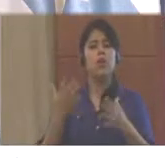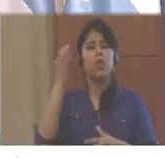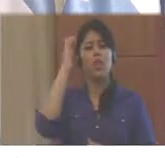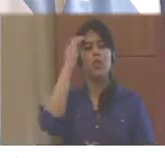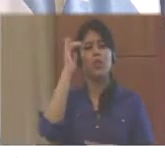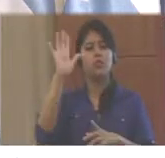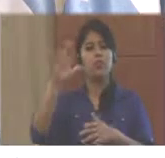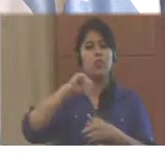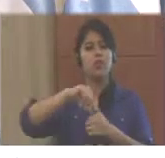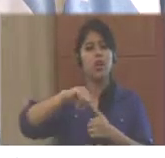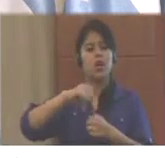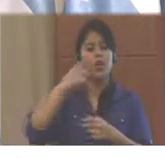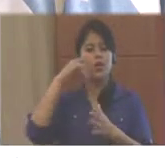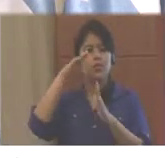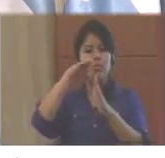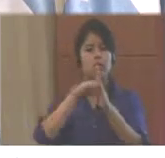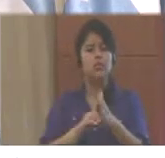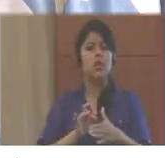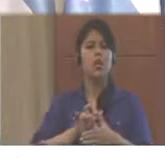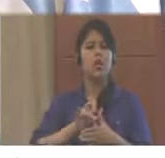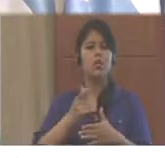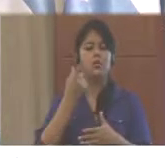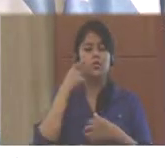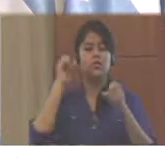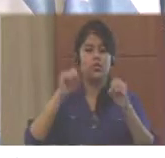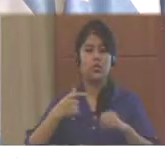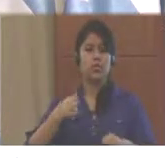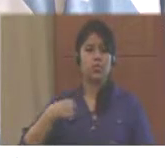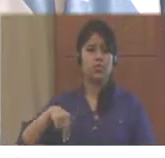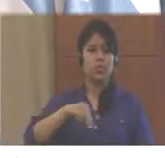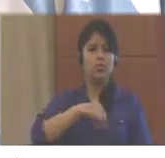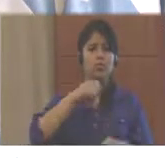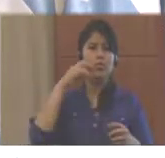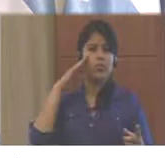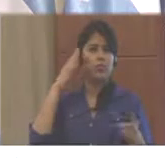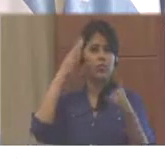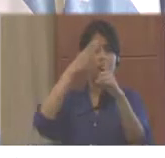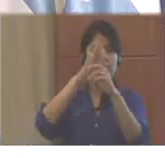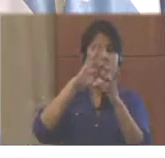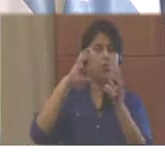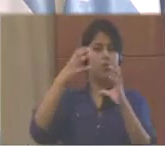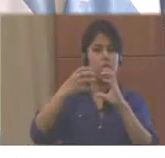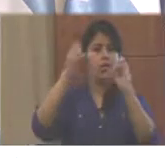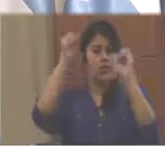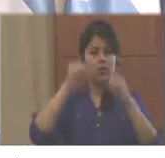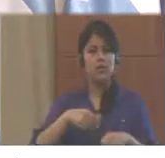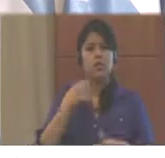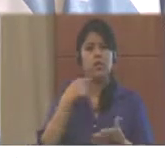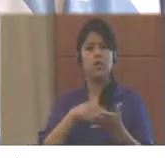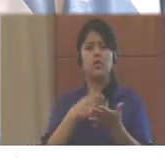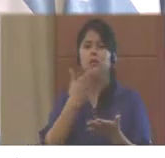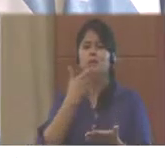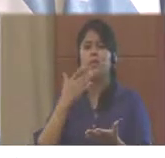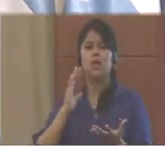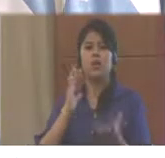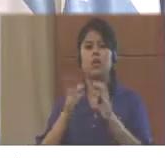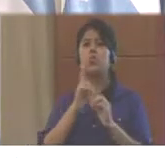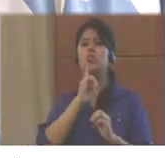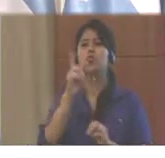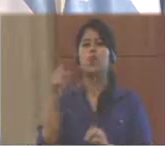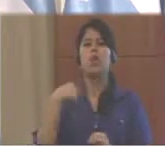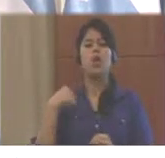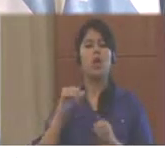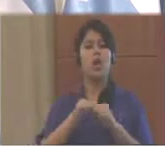reduction. For us, the global approach to addressing disaster risk is not simply a matter of academic interest, The growth and development